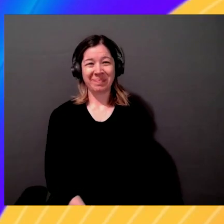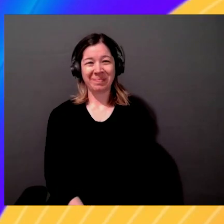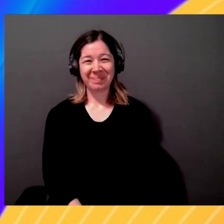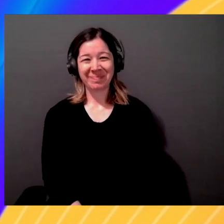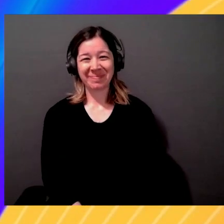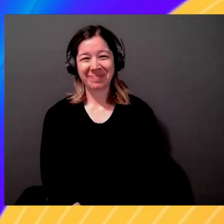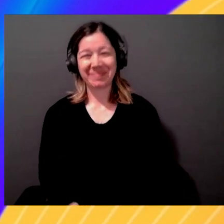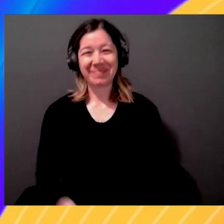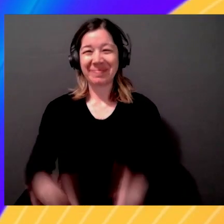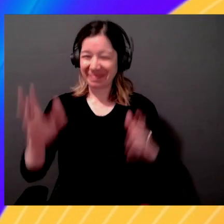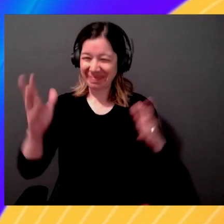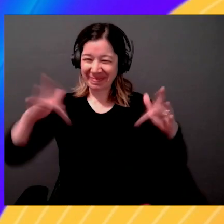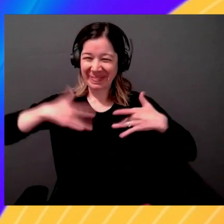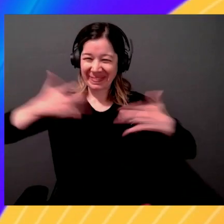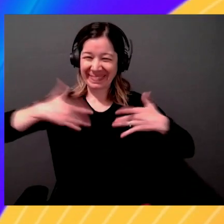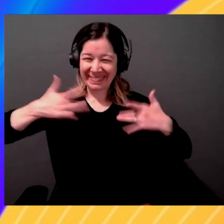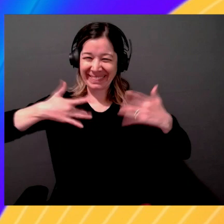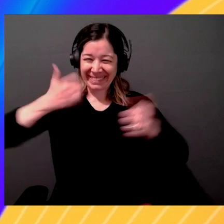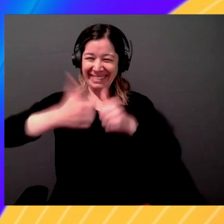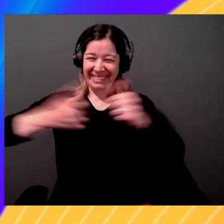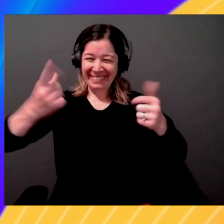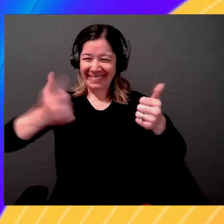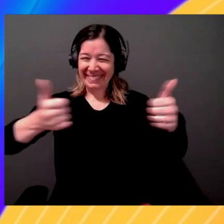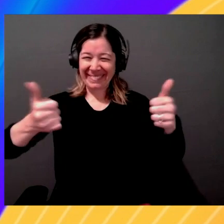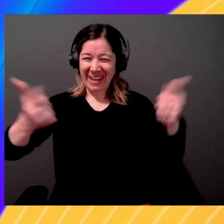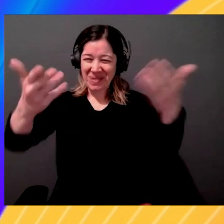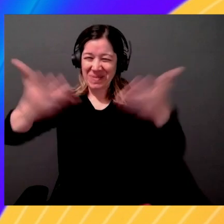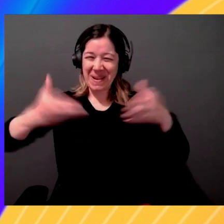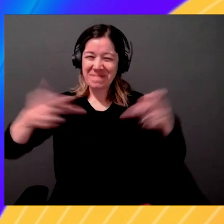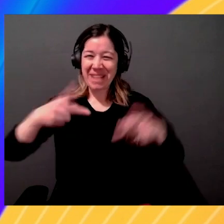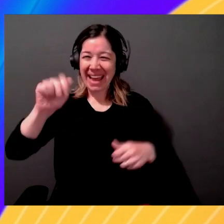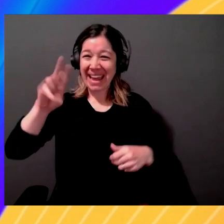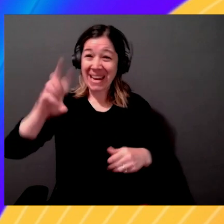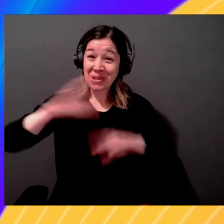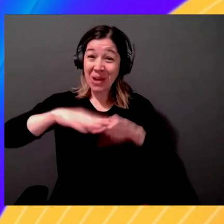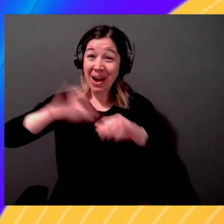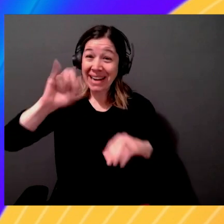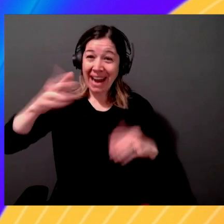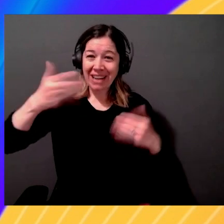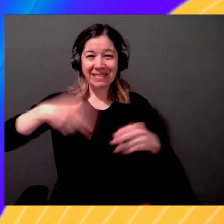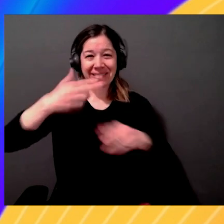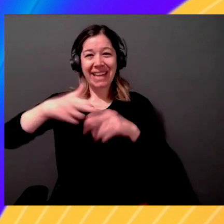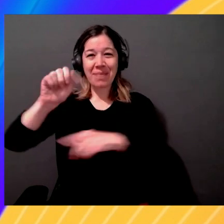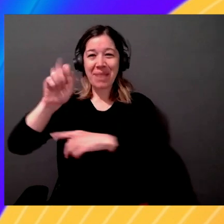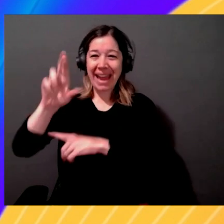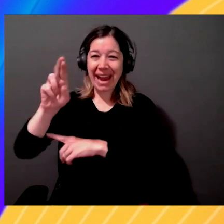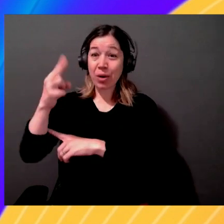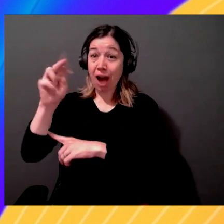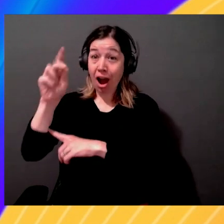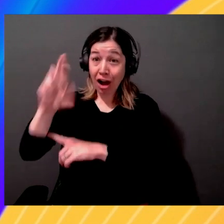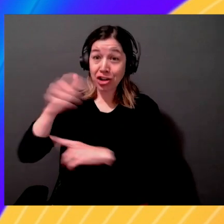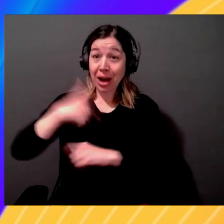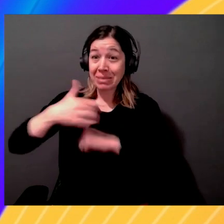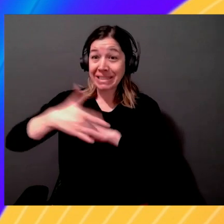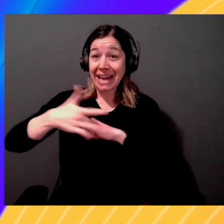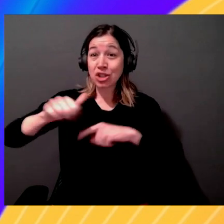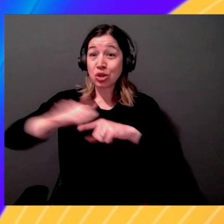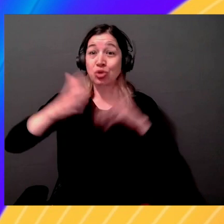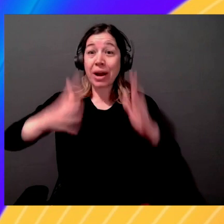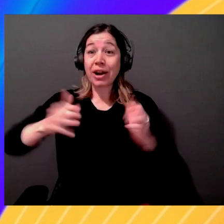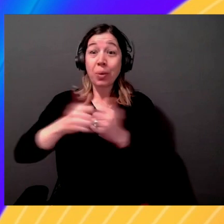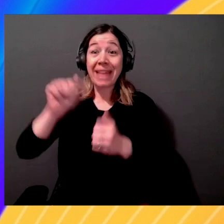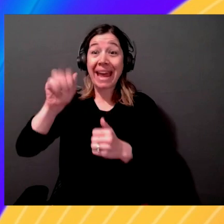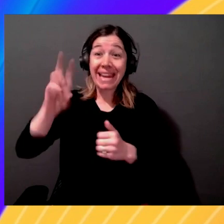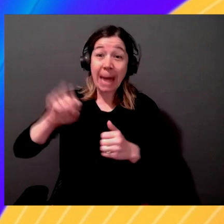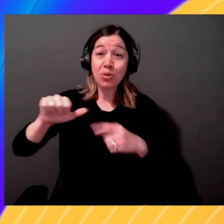going on, everyone? Welcome back to AWS On Air. My name's Aaron Hunter. I'm a technical trainer with the AWS Training Certification Team. Today,